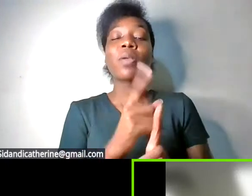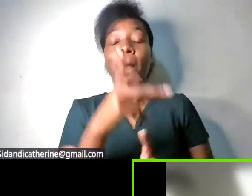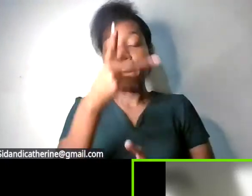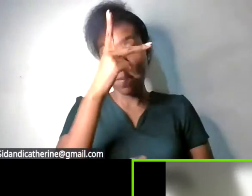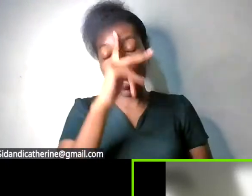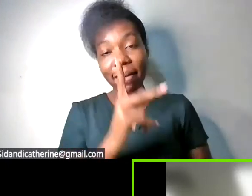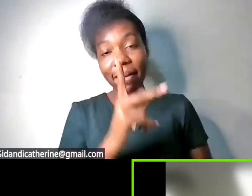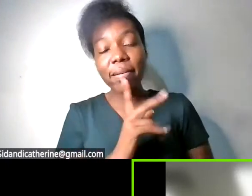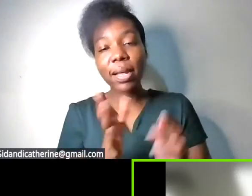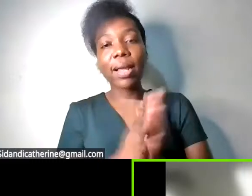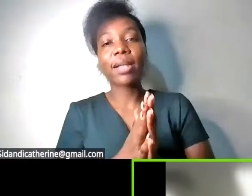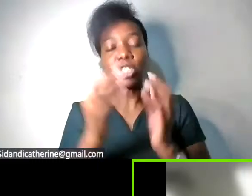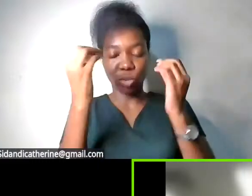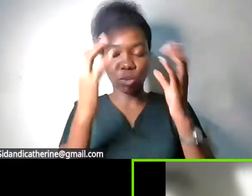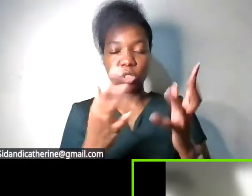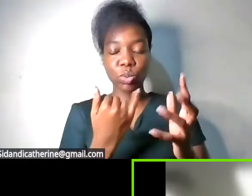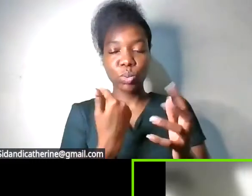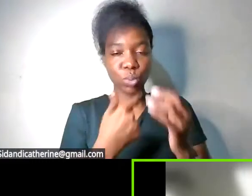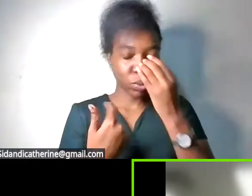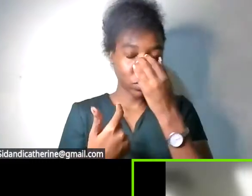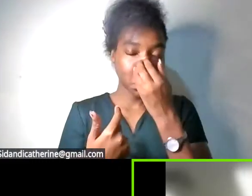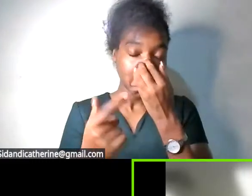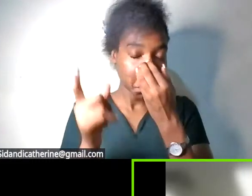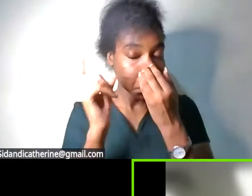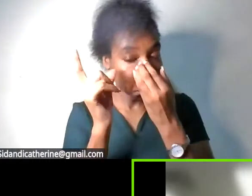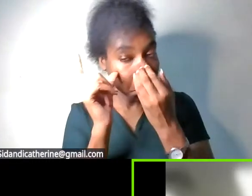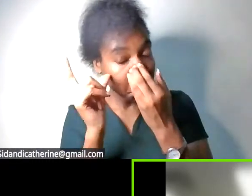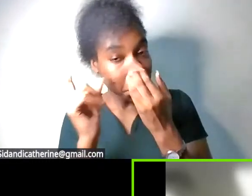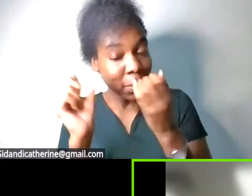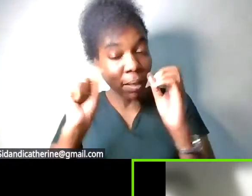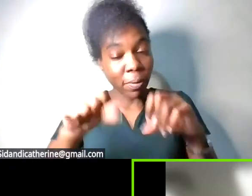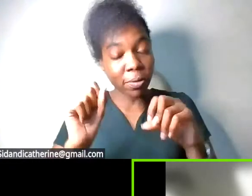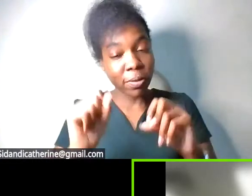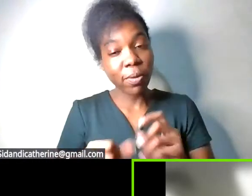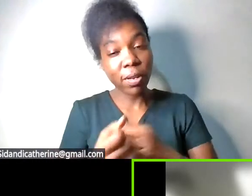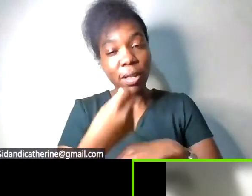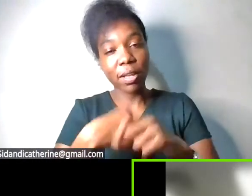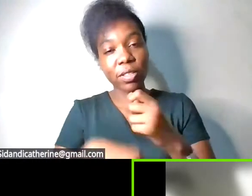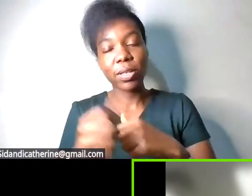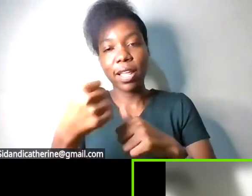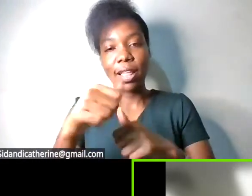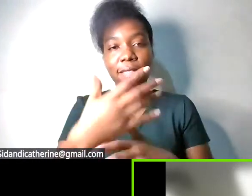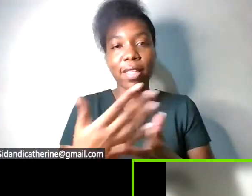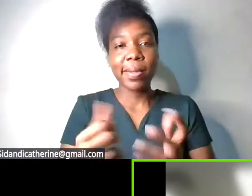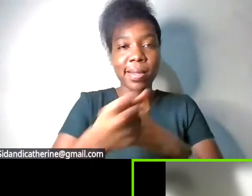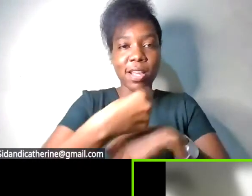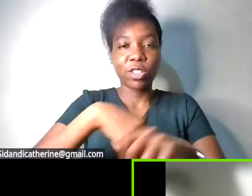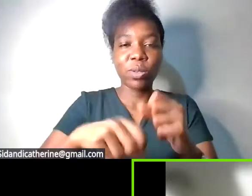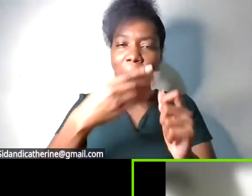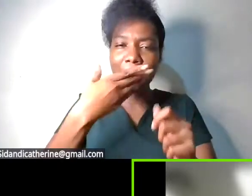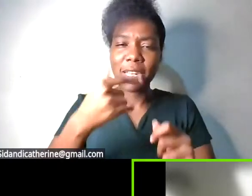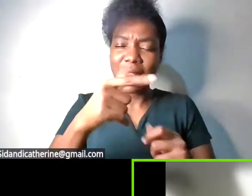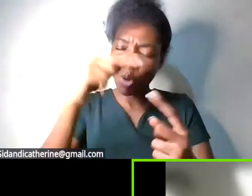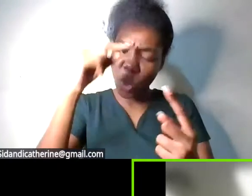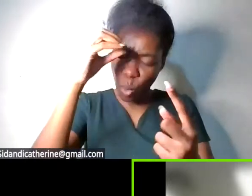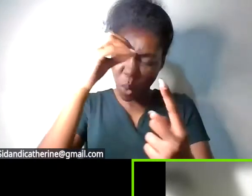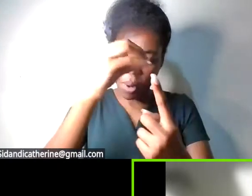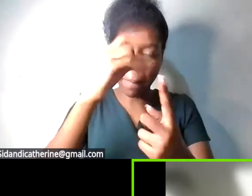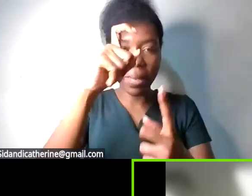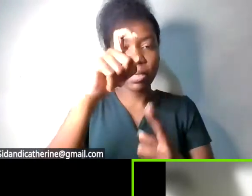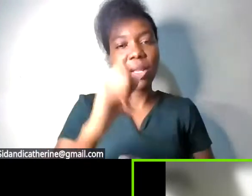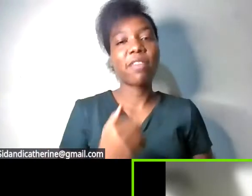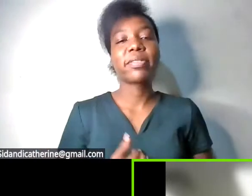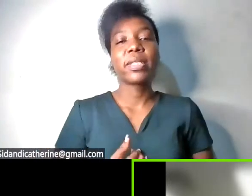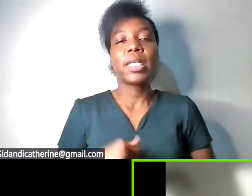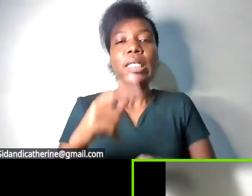that are listening out there. Just make sure that whatever you're doing and whatever you're starting, you have a goal, right? If you're taking high school, what is